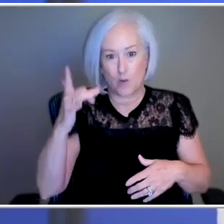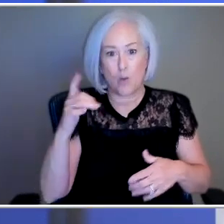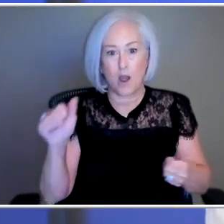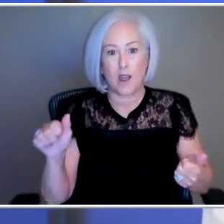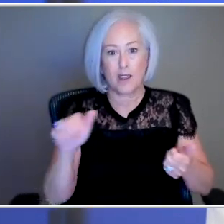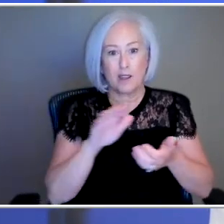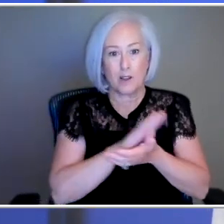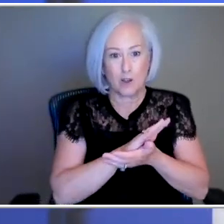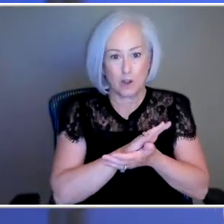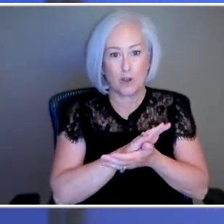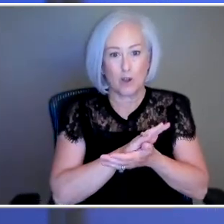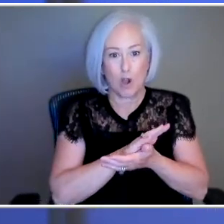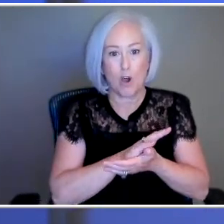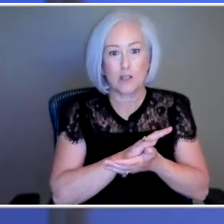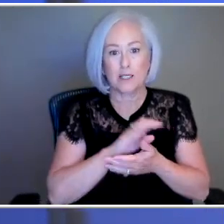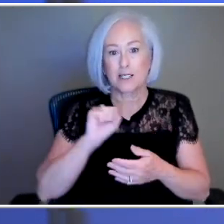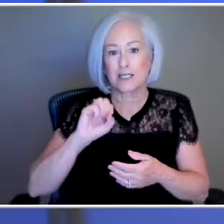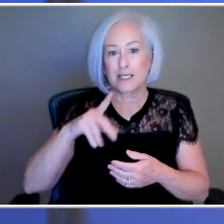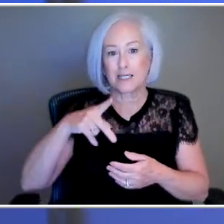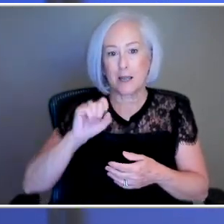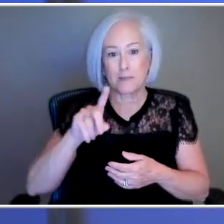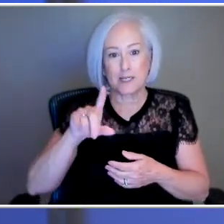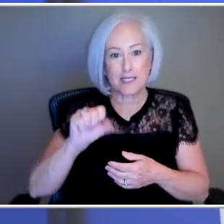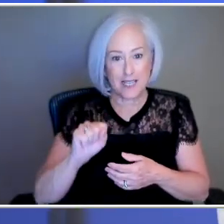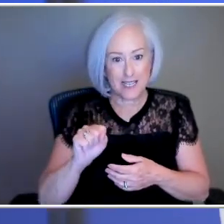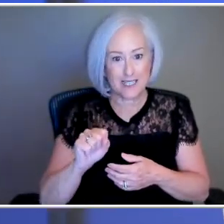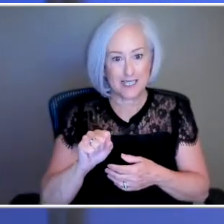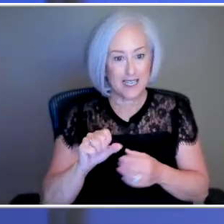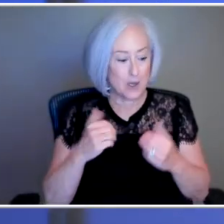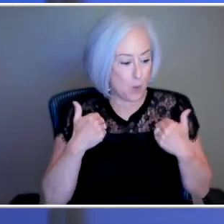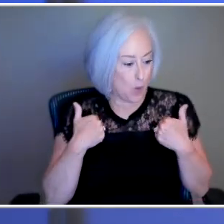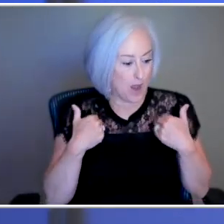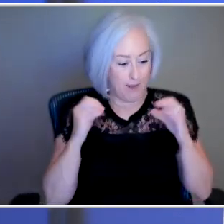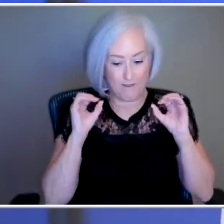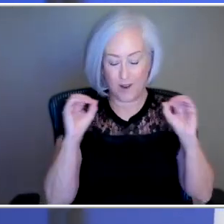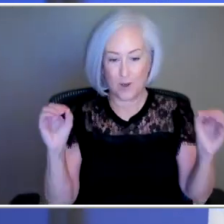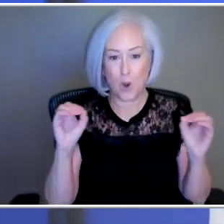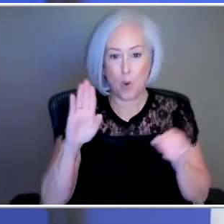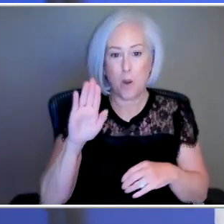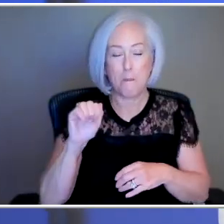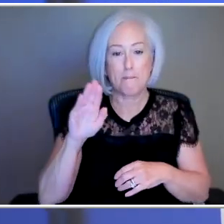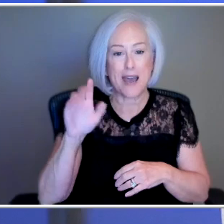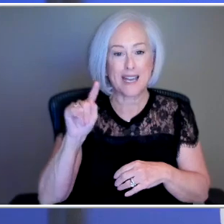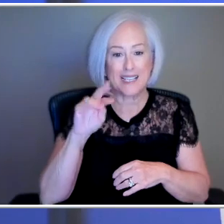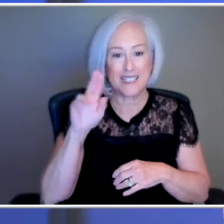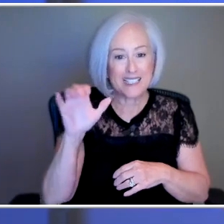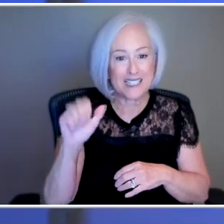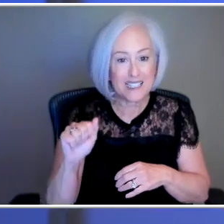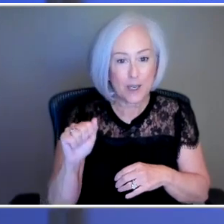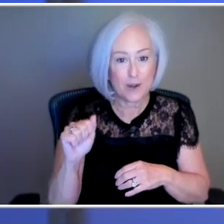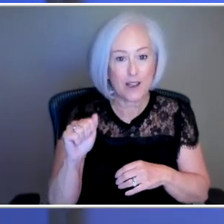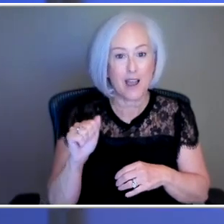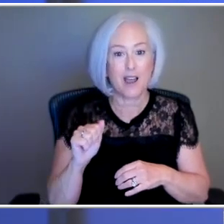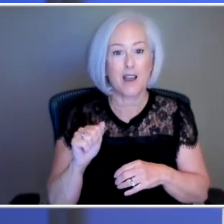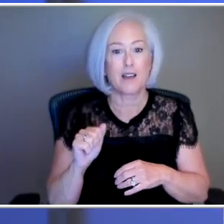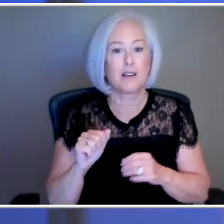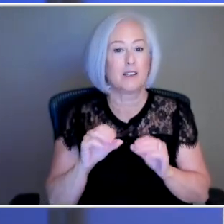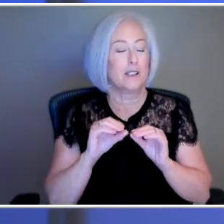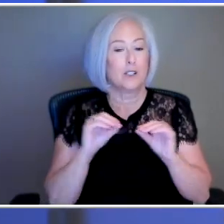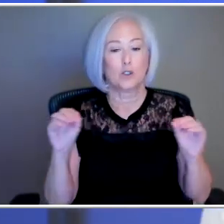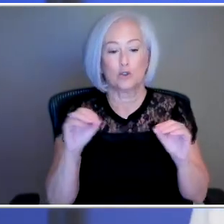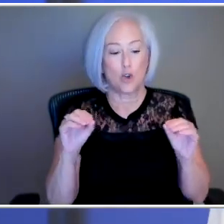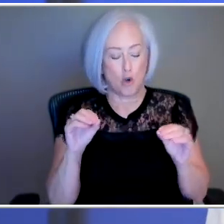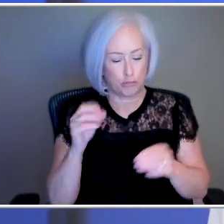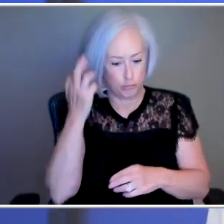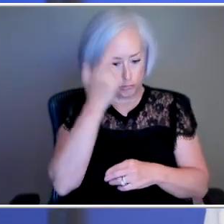syndrome, like sepsis. When you didn't have any bacterial, they didn't find any typical culprit that's